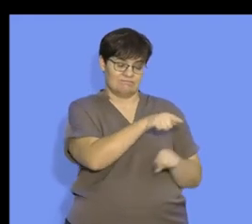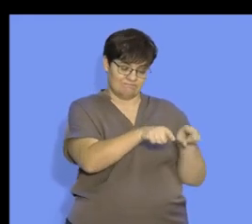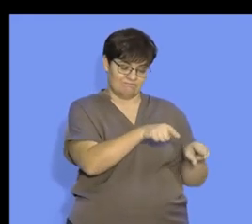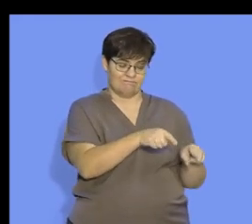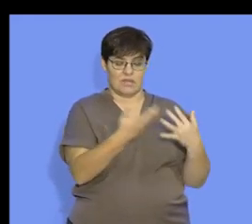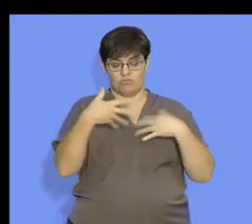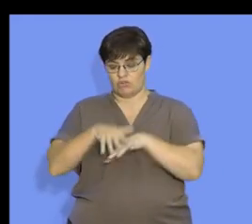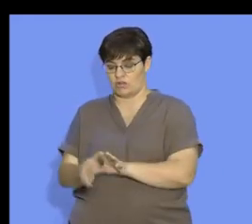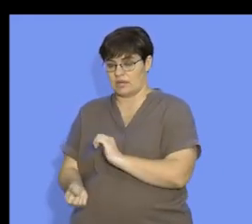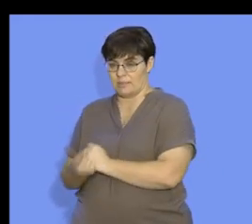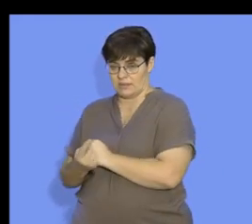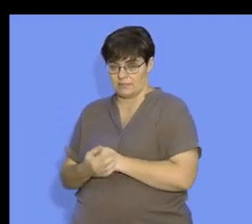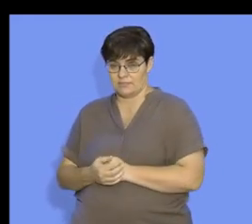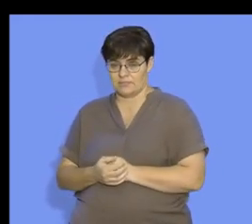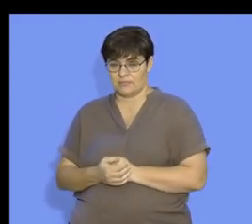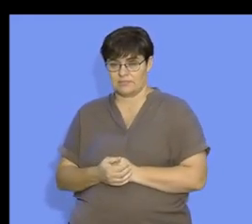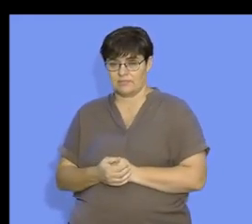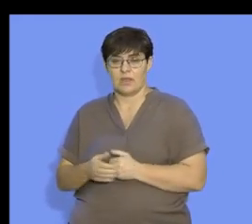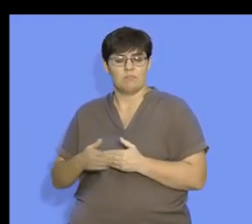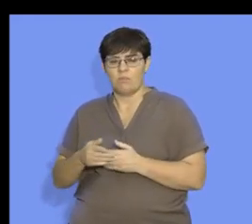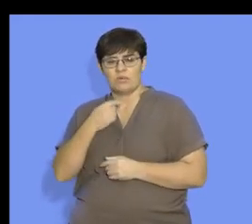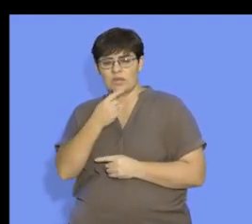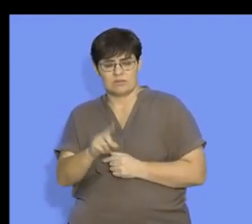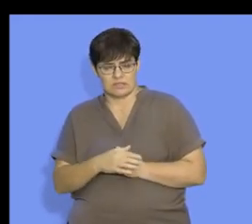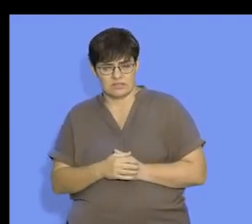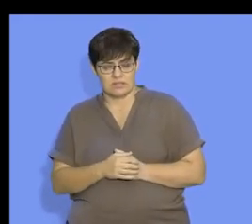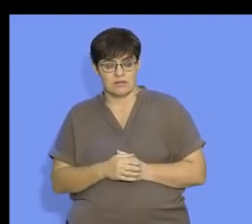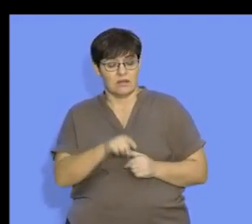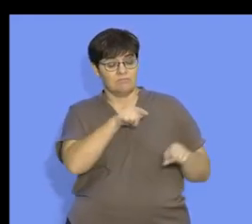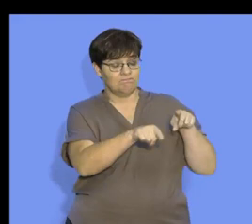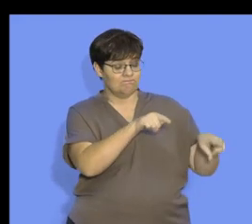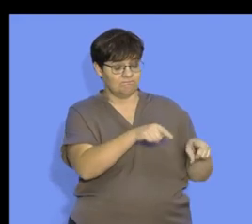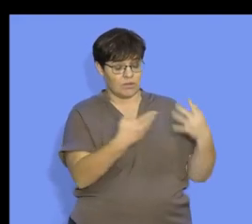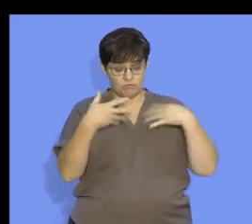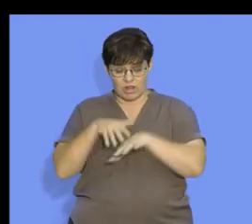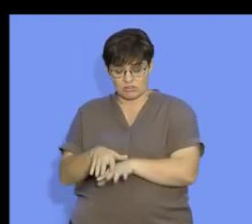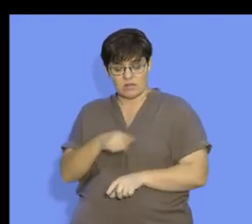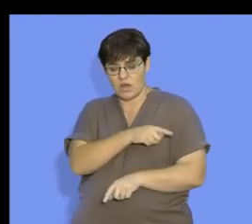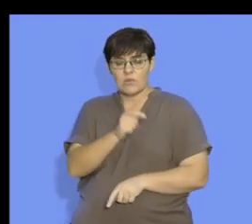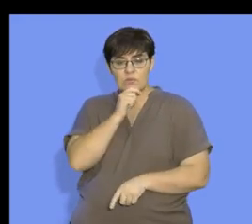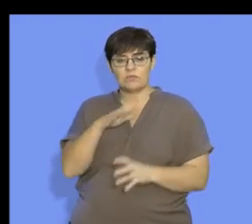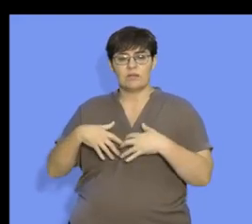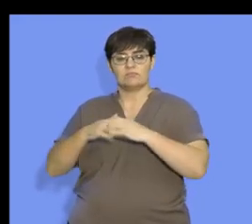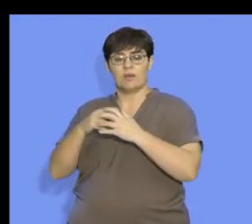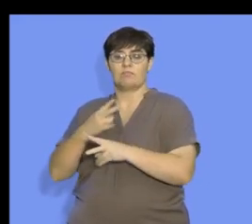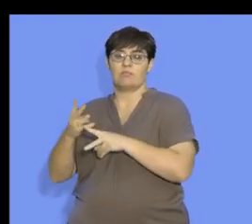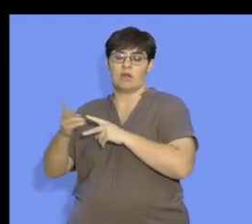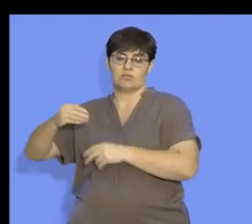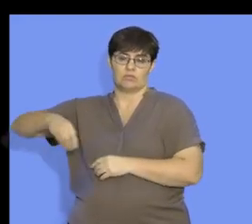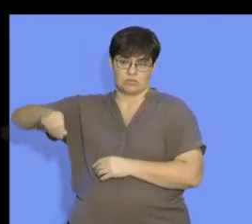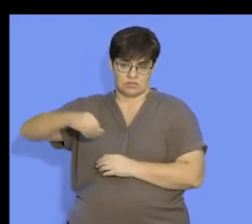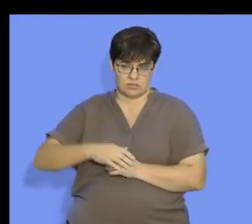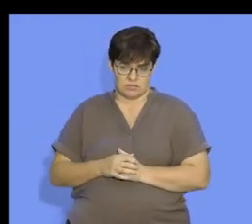on the acid-base reaction. Right. Furthermore, what are we saying? We are saying that acid-base reactions are used for